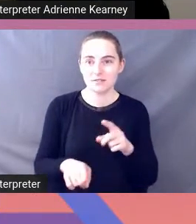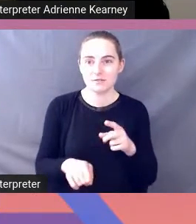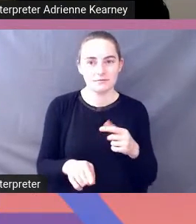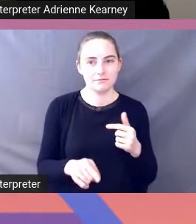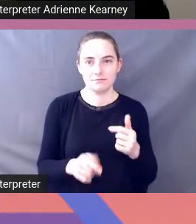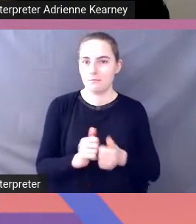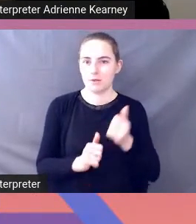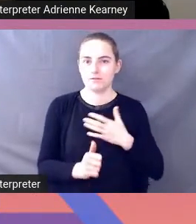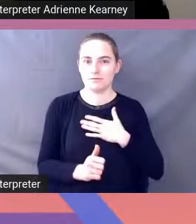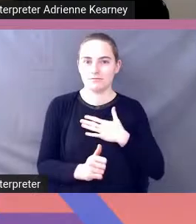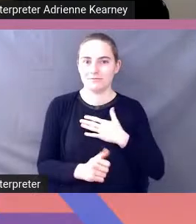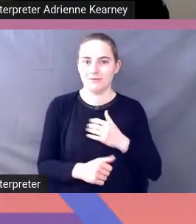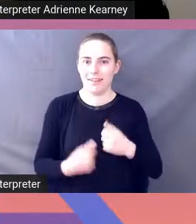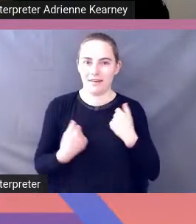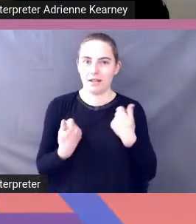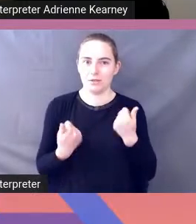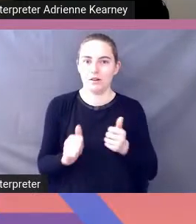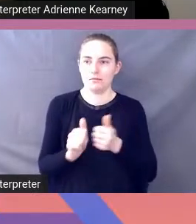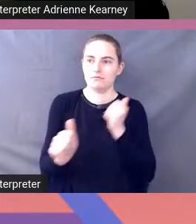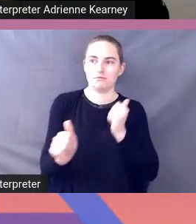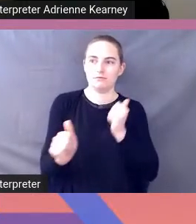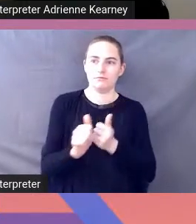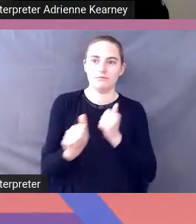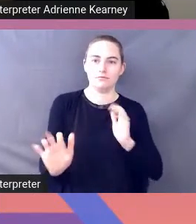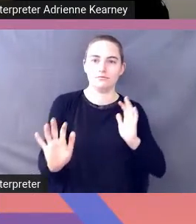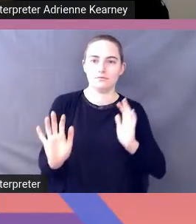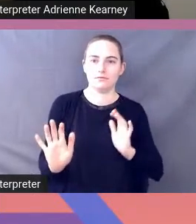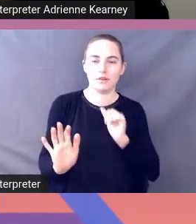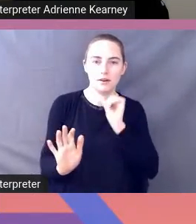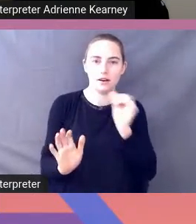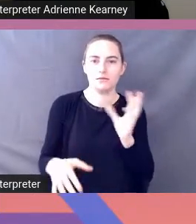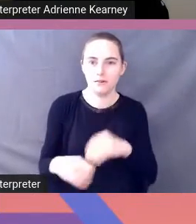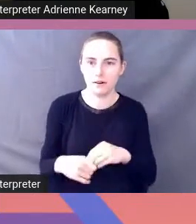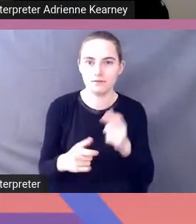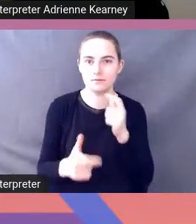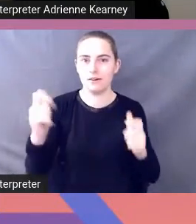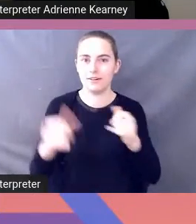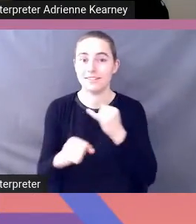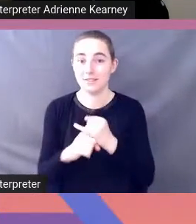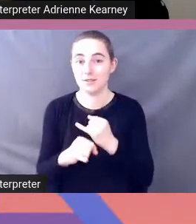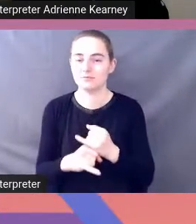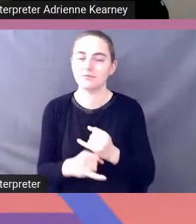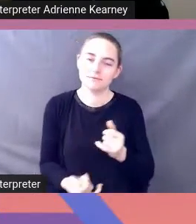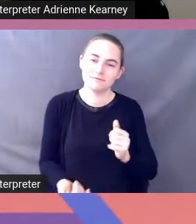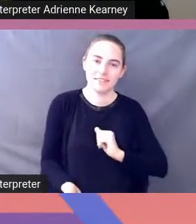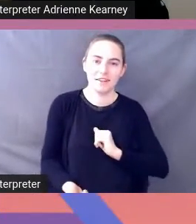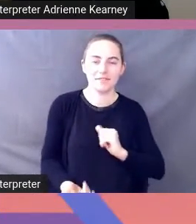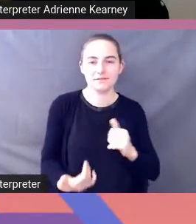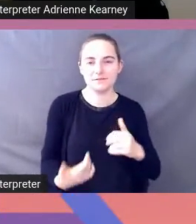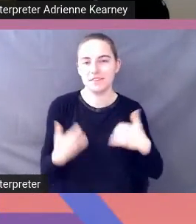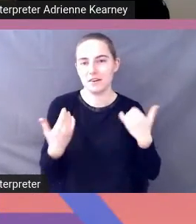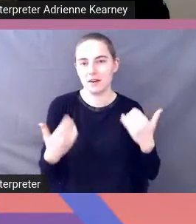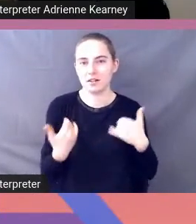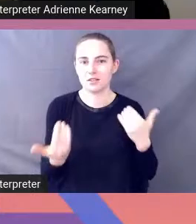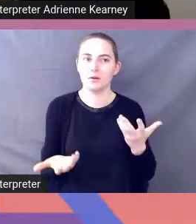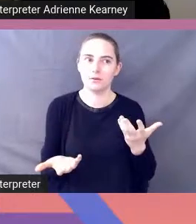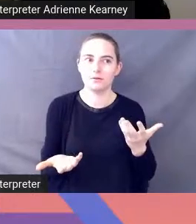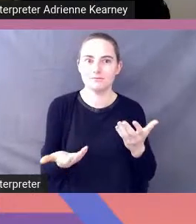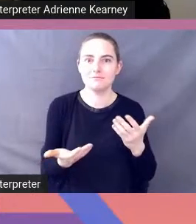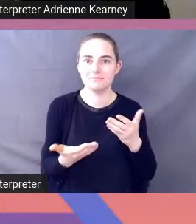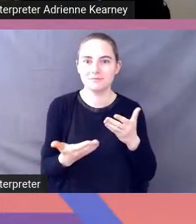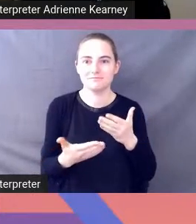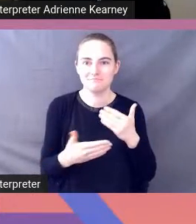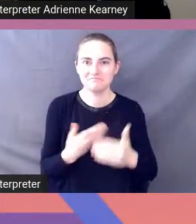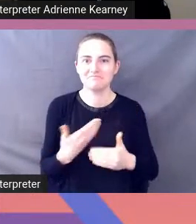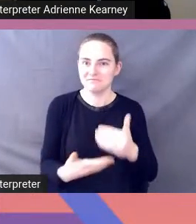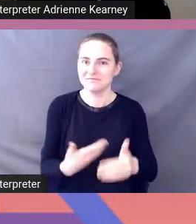But I understand that I'm young and kind of a child, so probably as I grow older, that will become impossible to actually avoid large